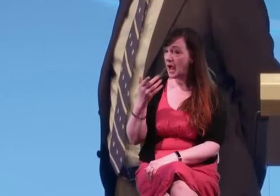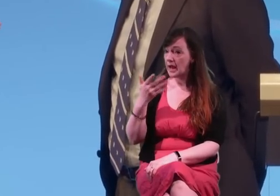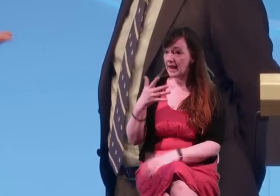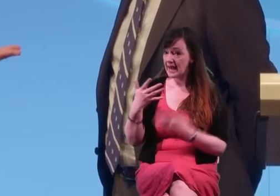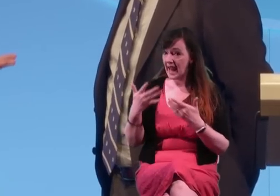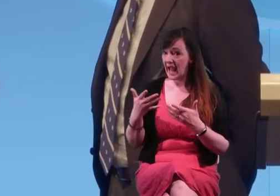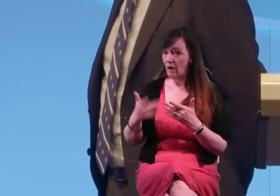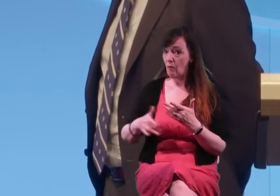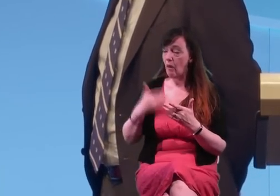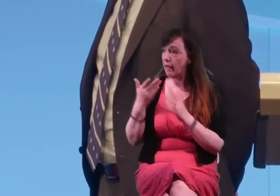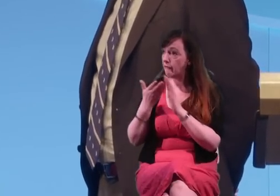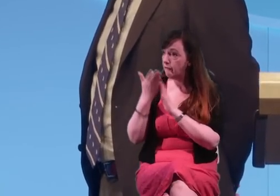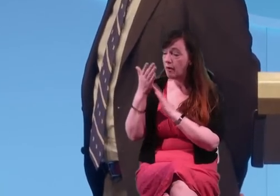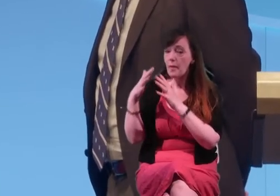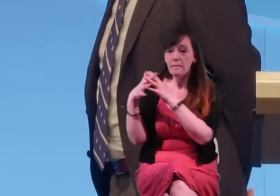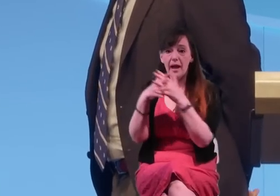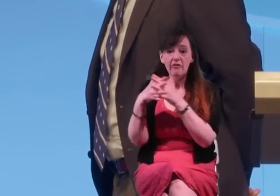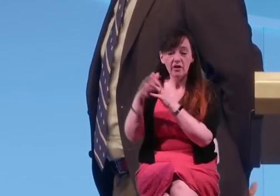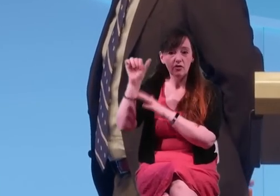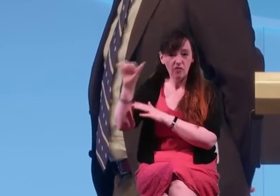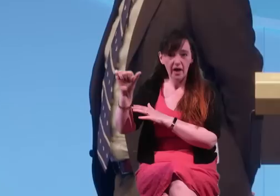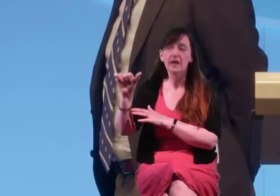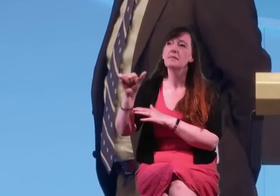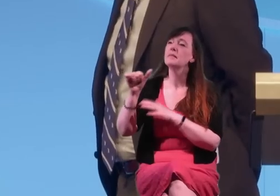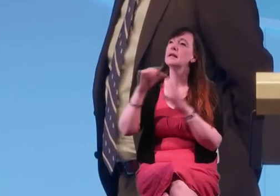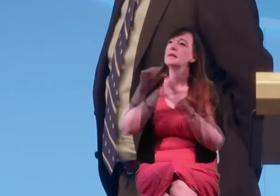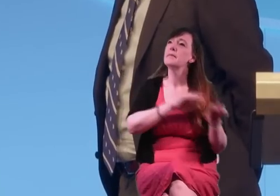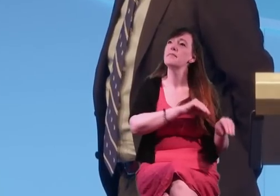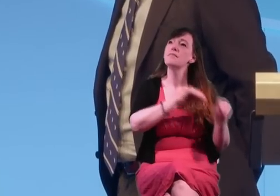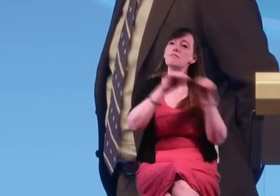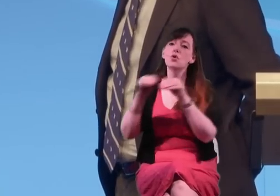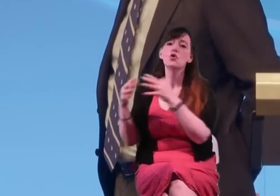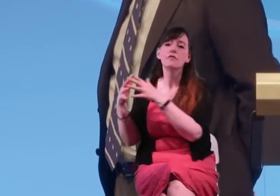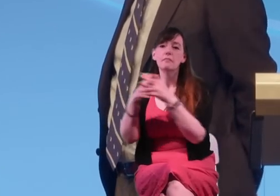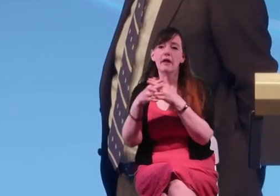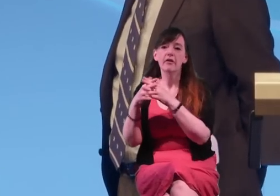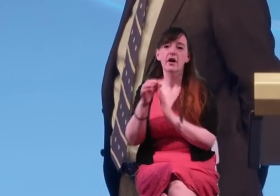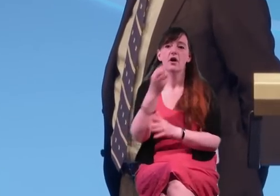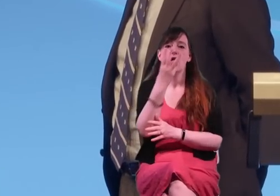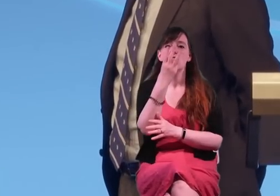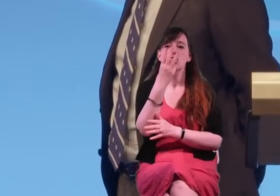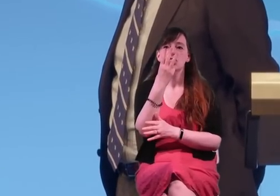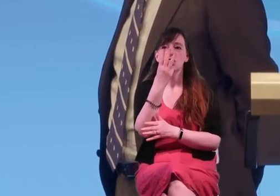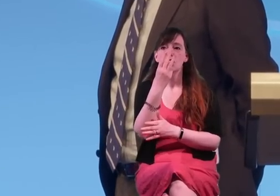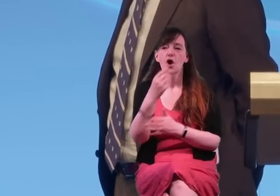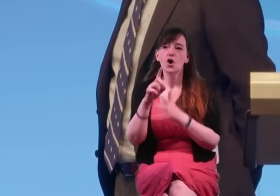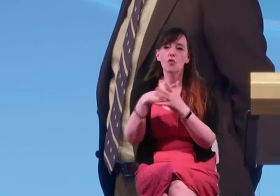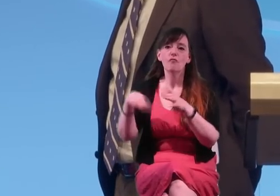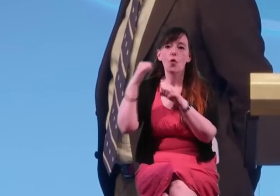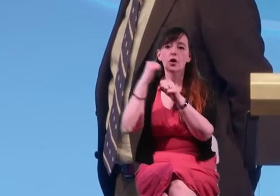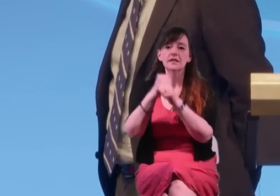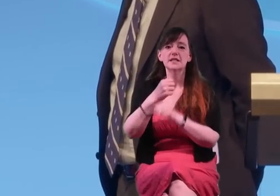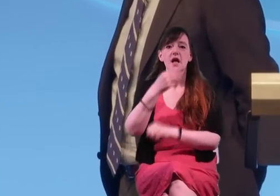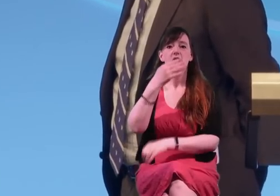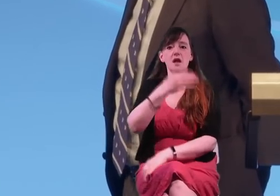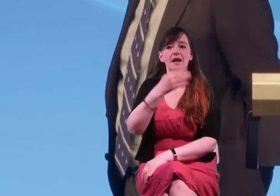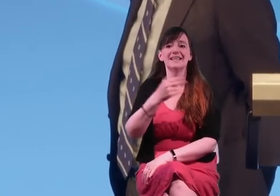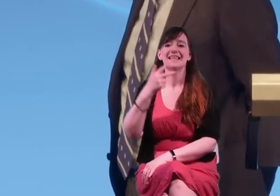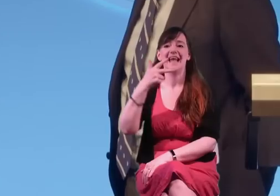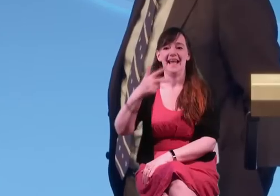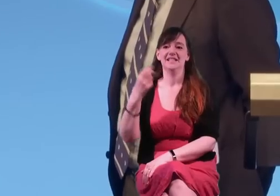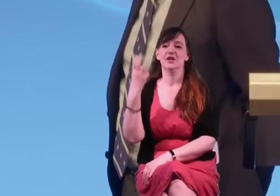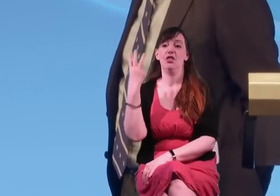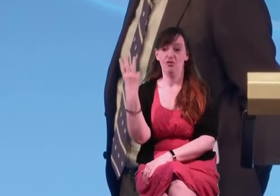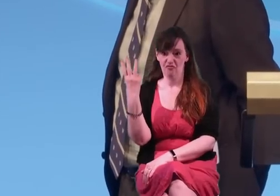America. What's your work there? I went there in on the 3rd of August, 1983, to